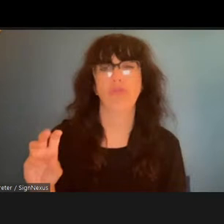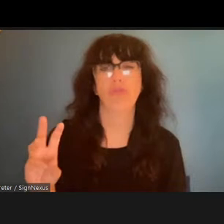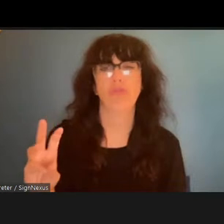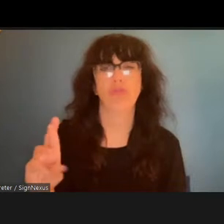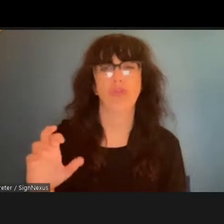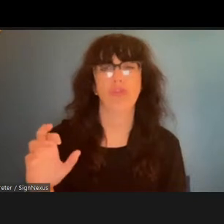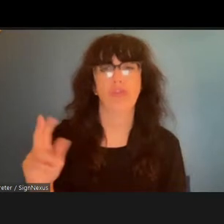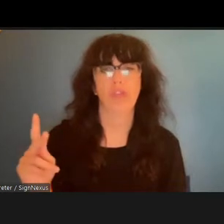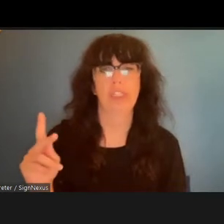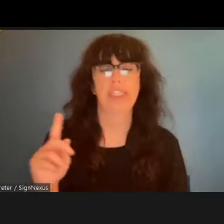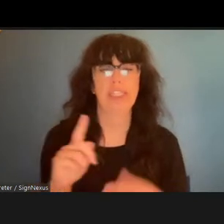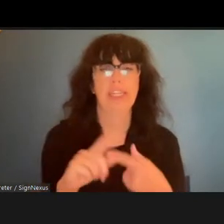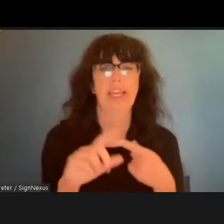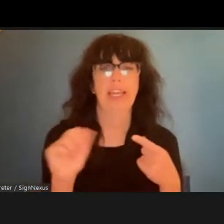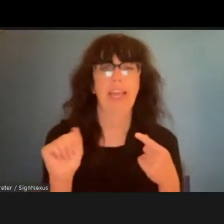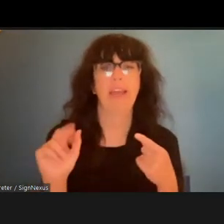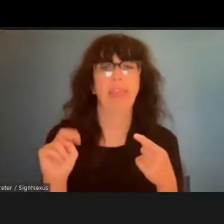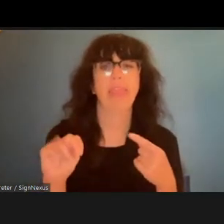anthony nichols